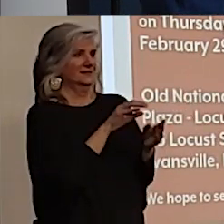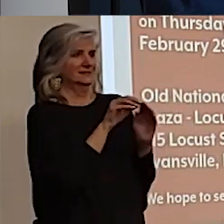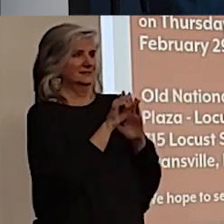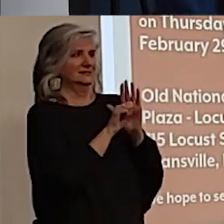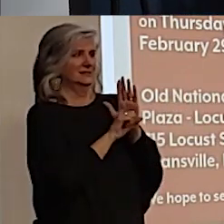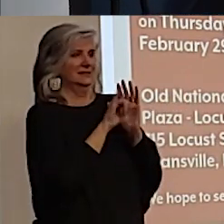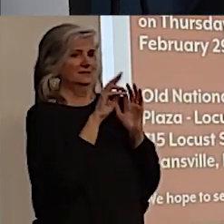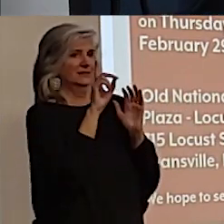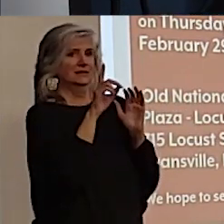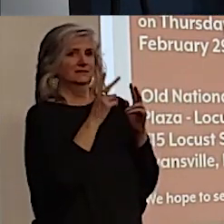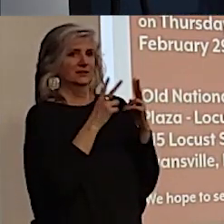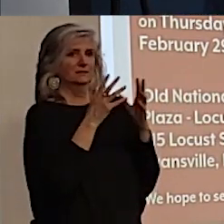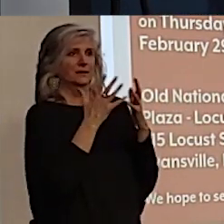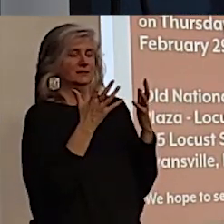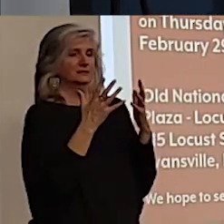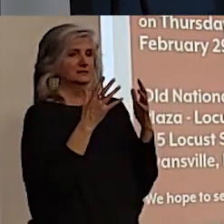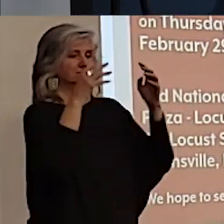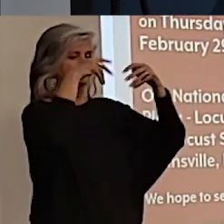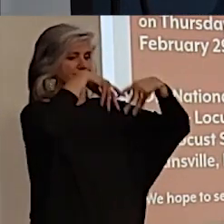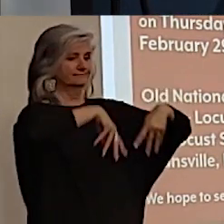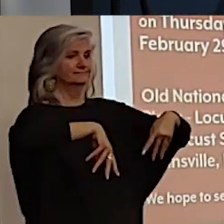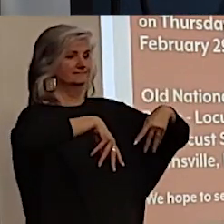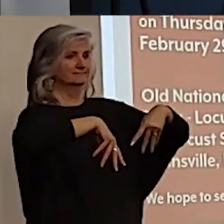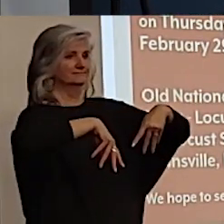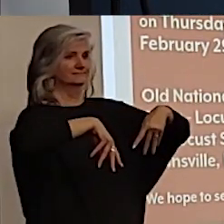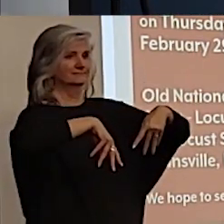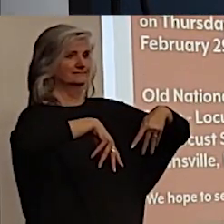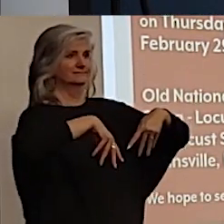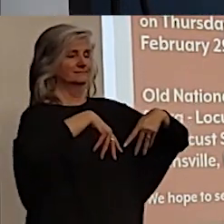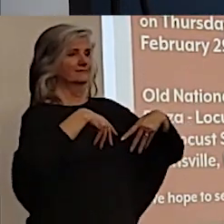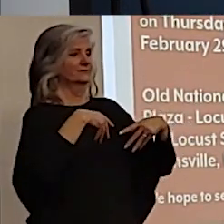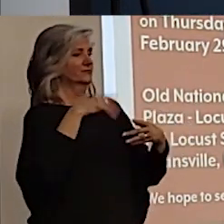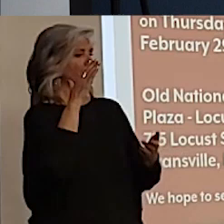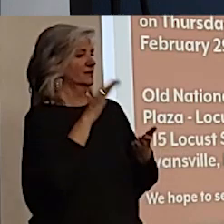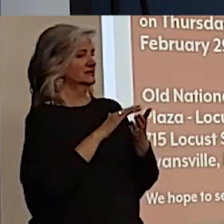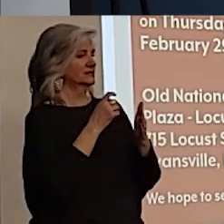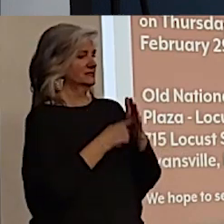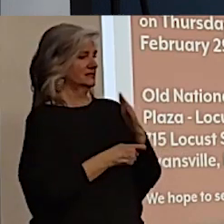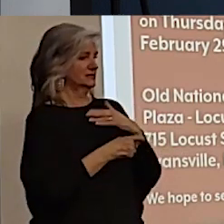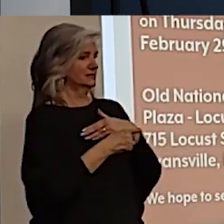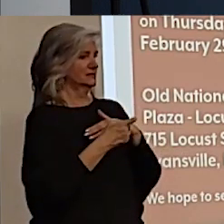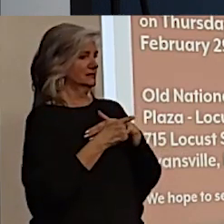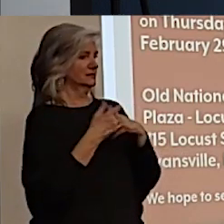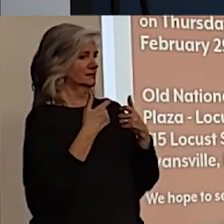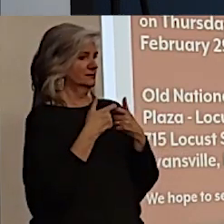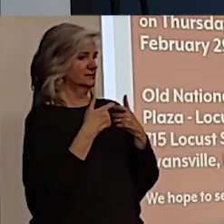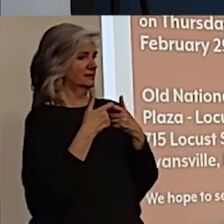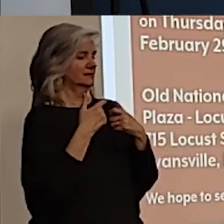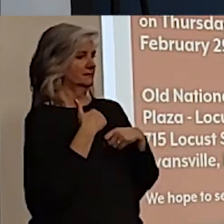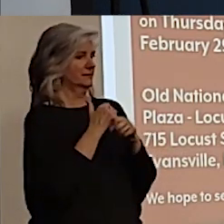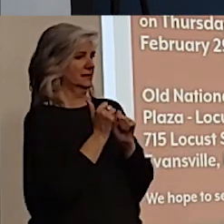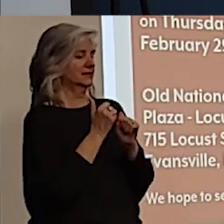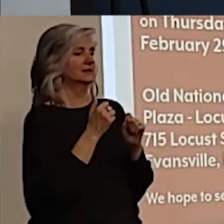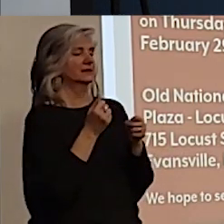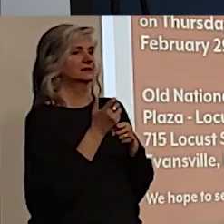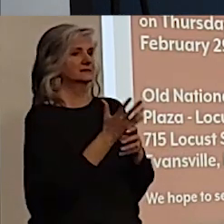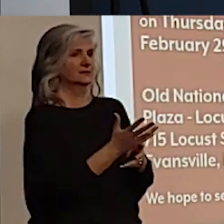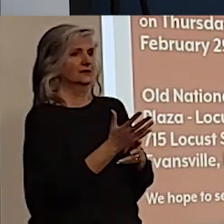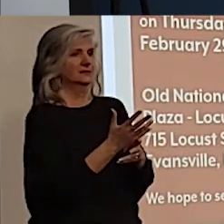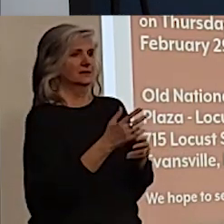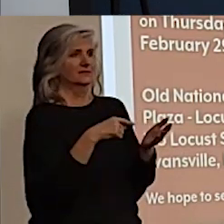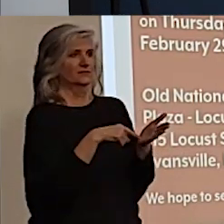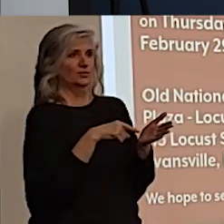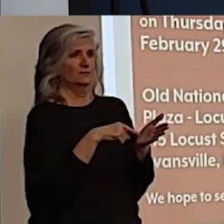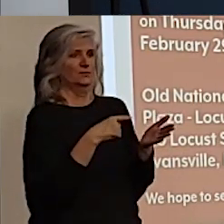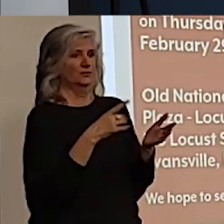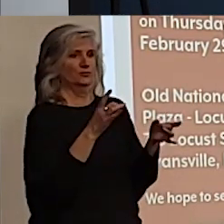Indiana. We do very much a top-down approach, regressive taxation, regressive utility rate making, and it's causing an